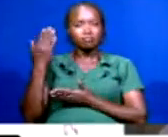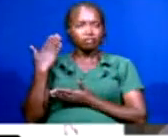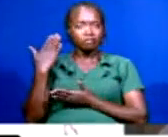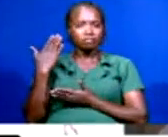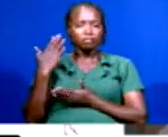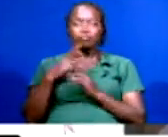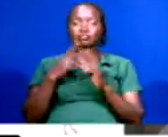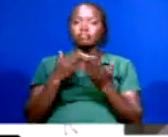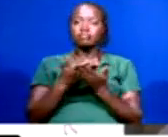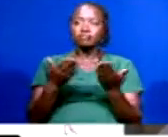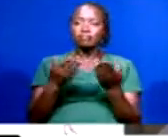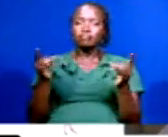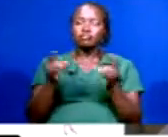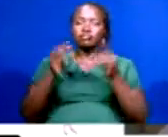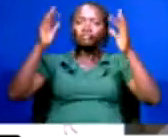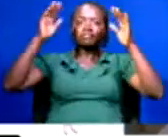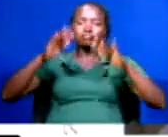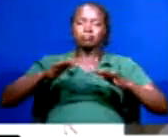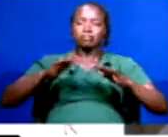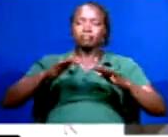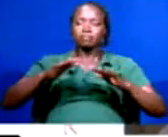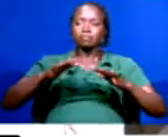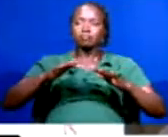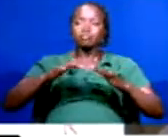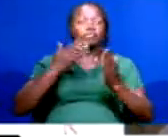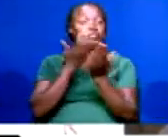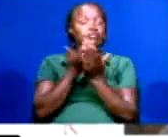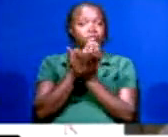been out, the short rains, and it is very evident that